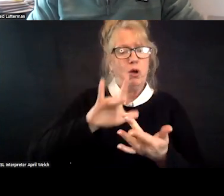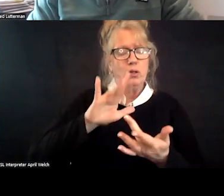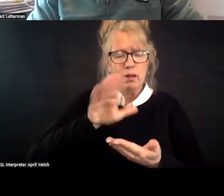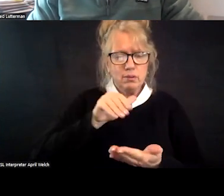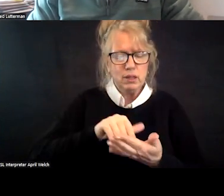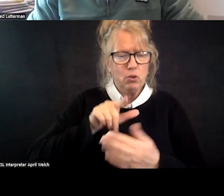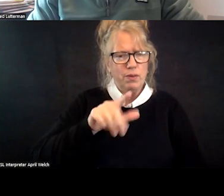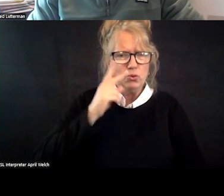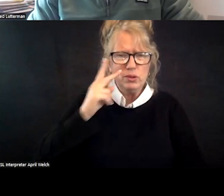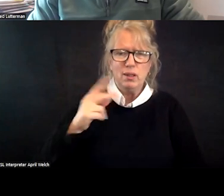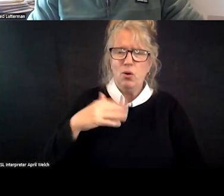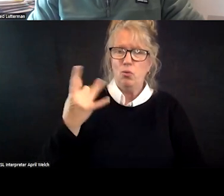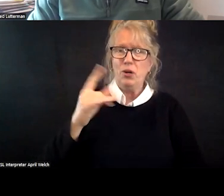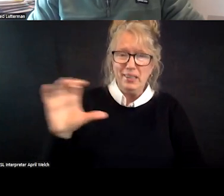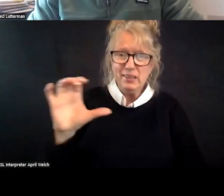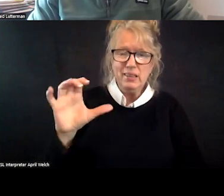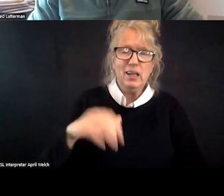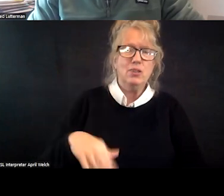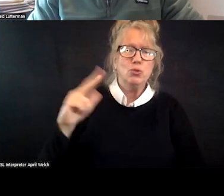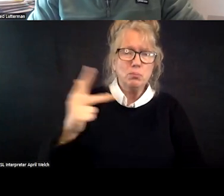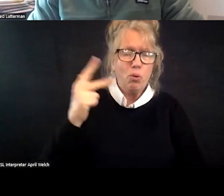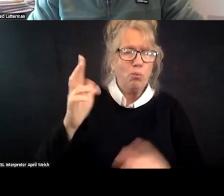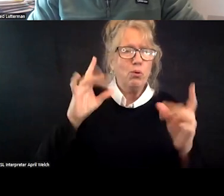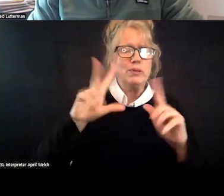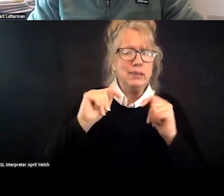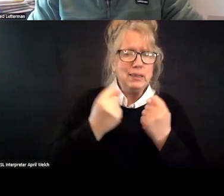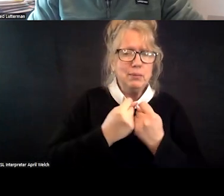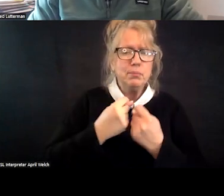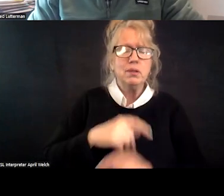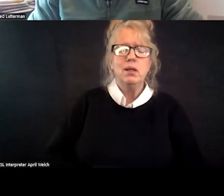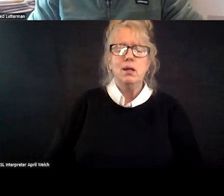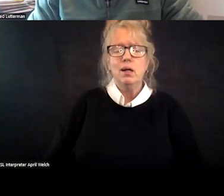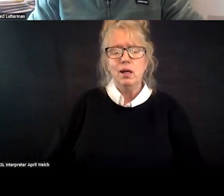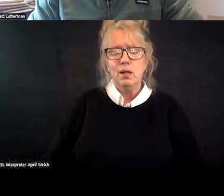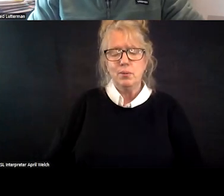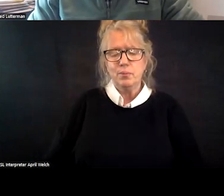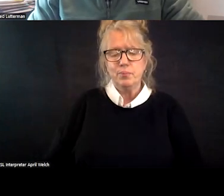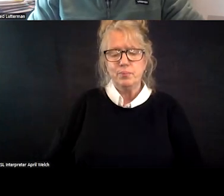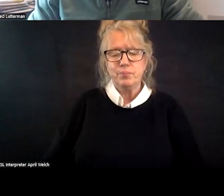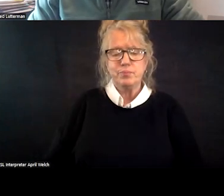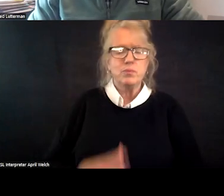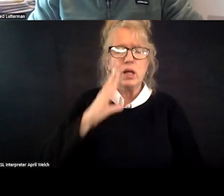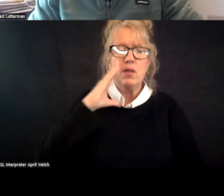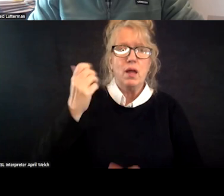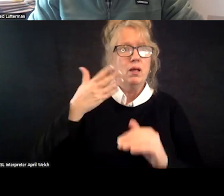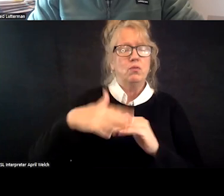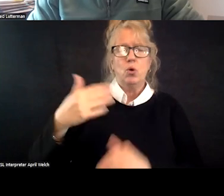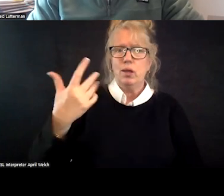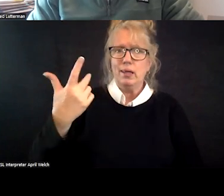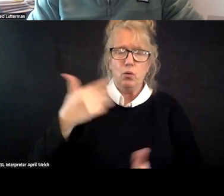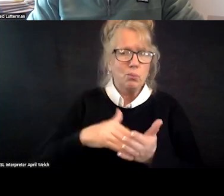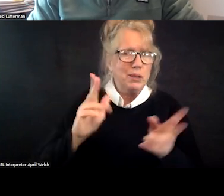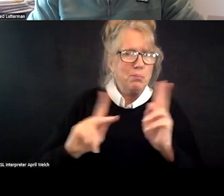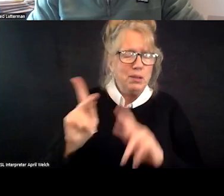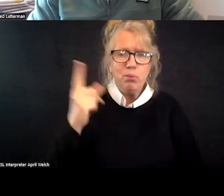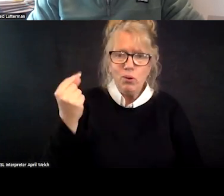see we had over 1,800 mobile crisis teams that served almost over 750,000 people last year,